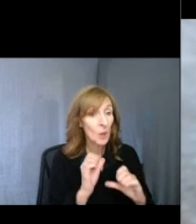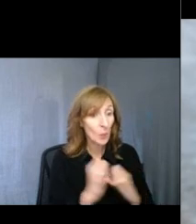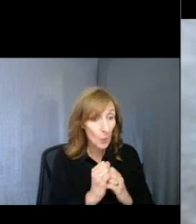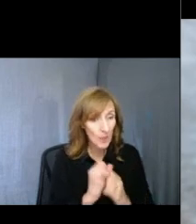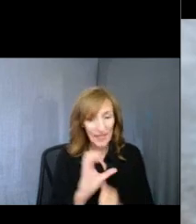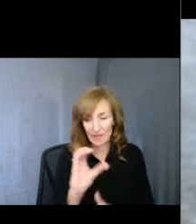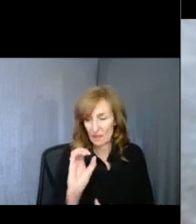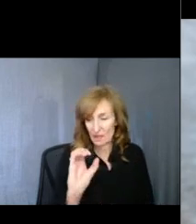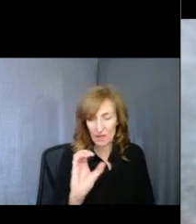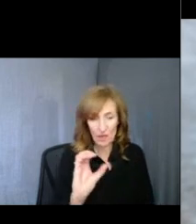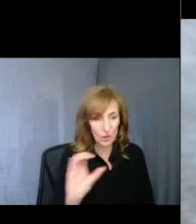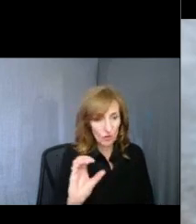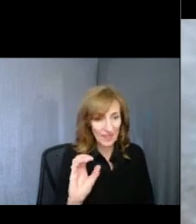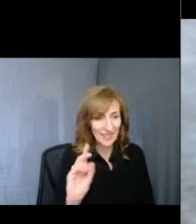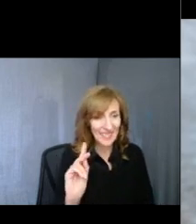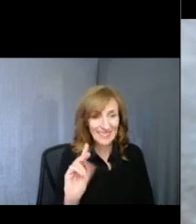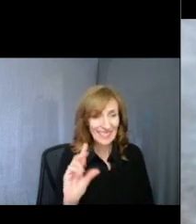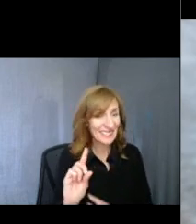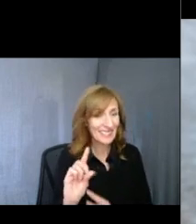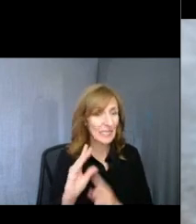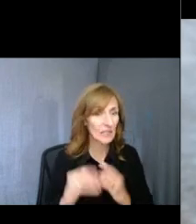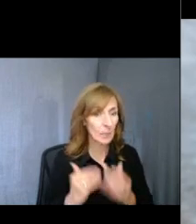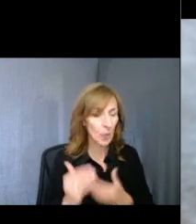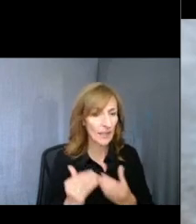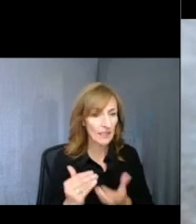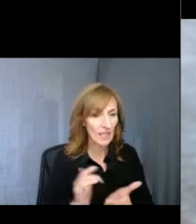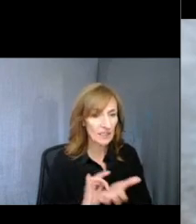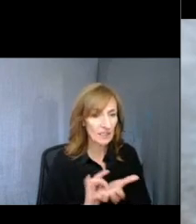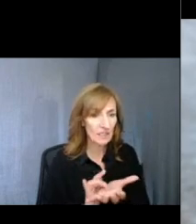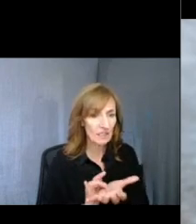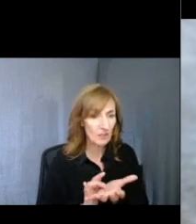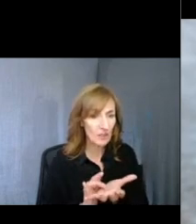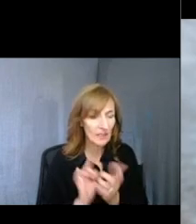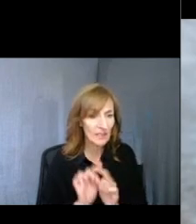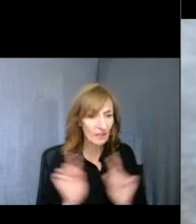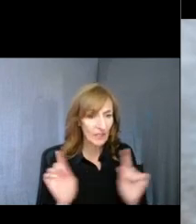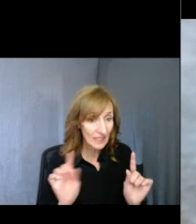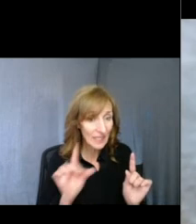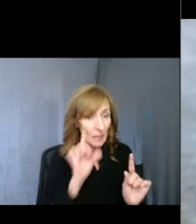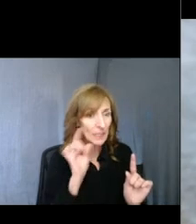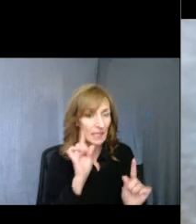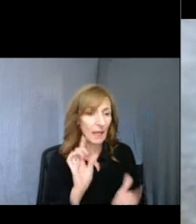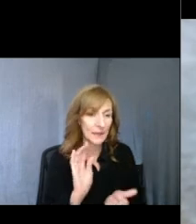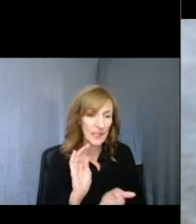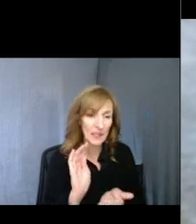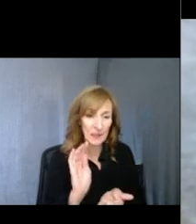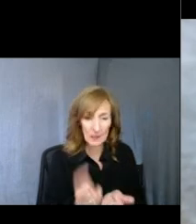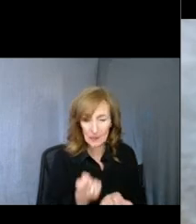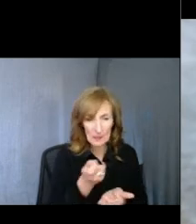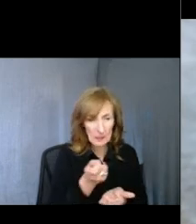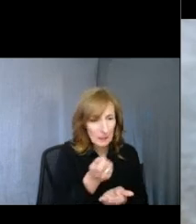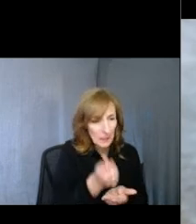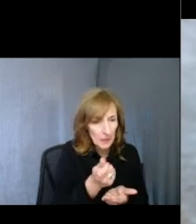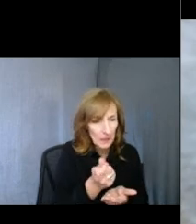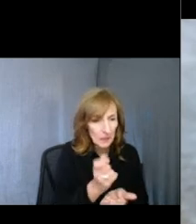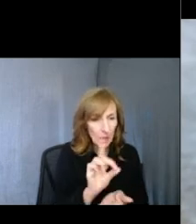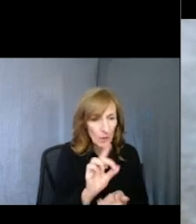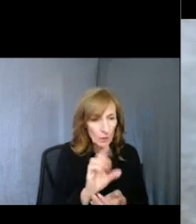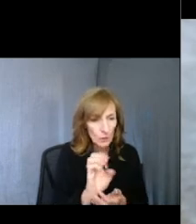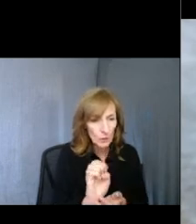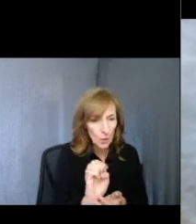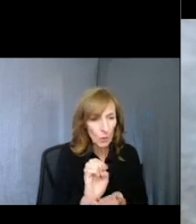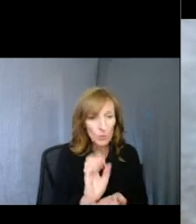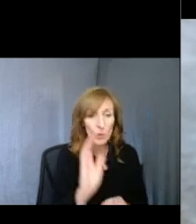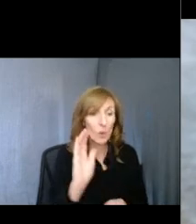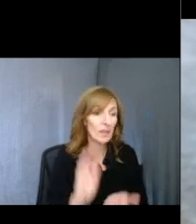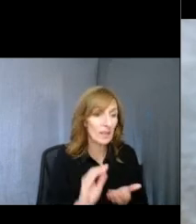drug differently because of their disease, and they may need a lower dose or a less frequent dose. And so that's some work that we've done